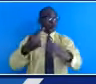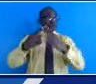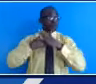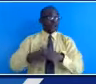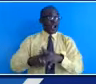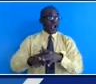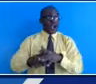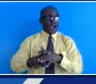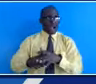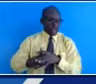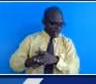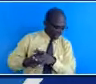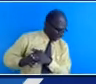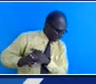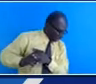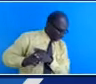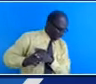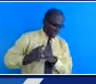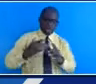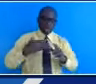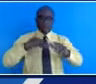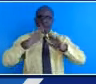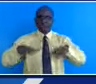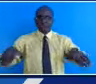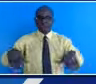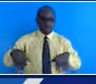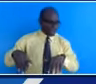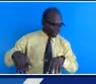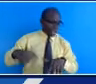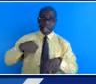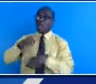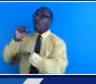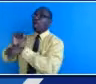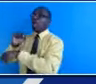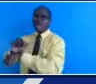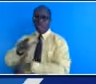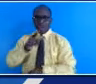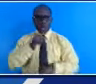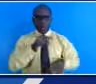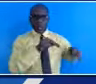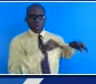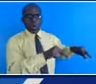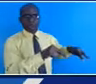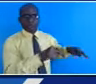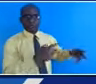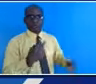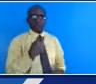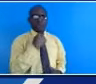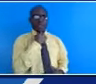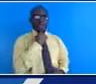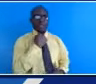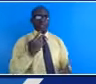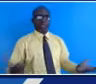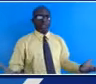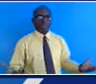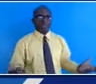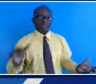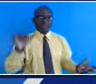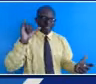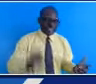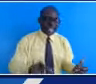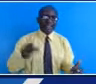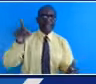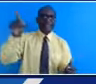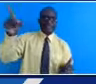but also to make sure that their work product gets done. So childcare is going to be one issue that all of us are going to have to come up with some ideas and solutions